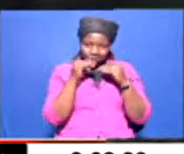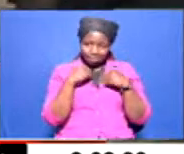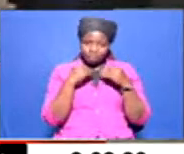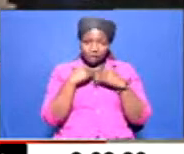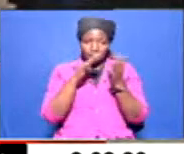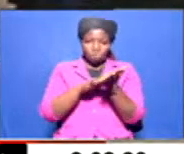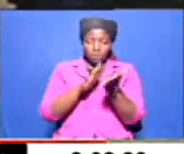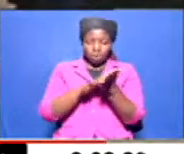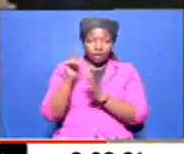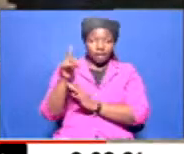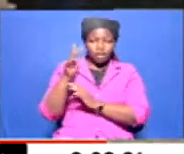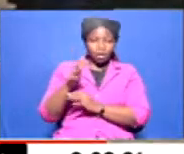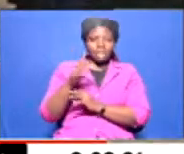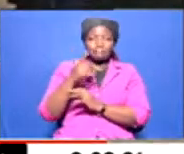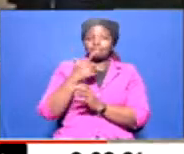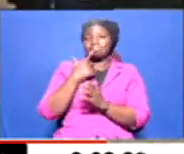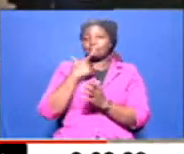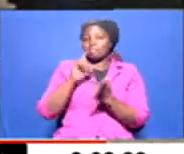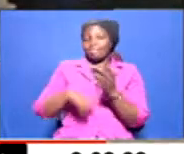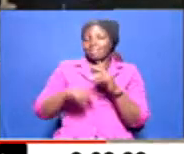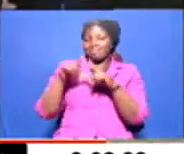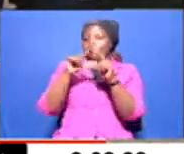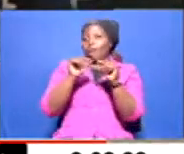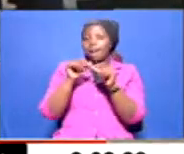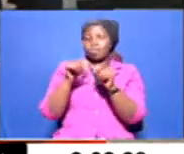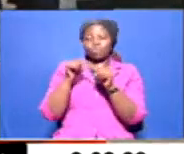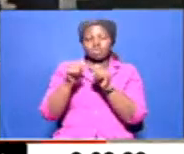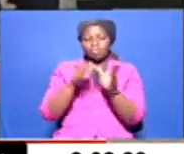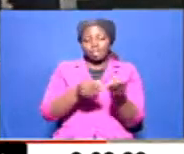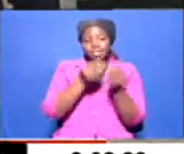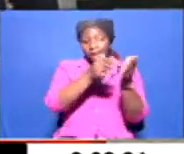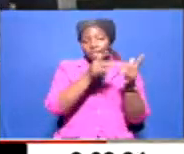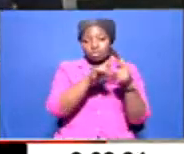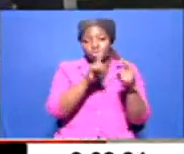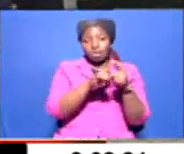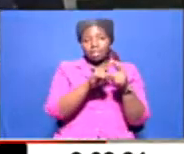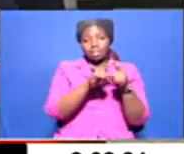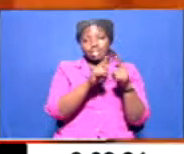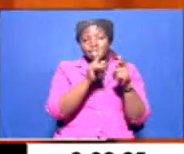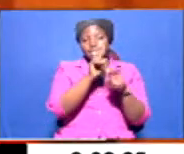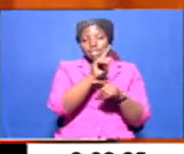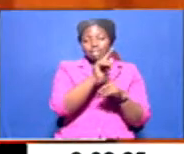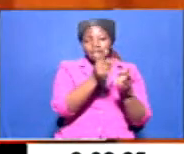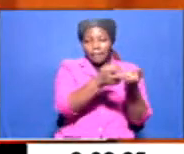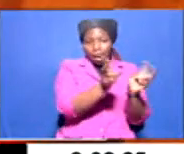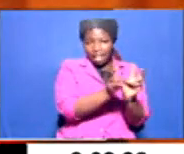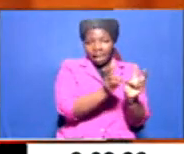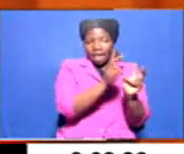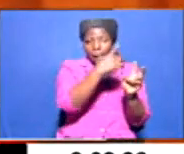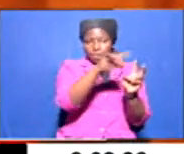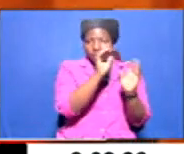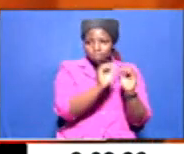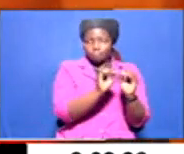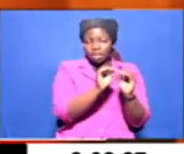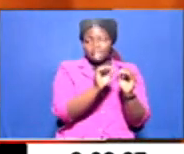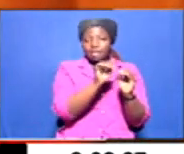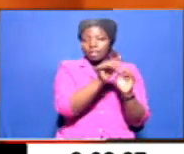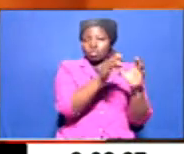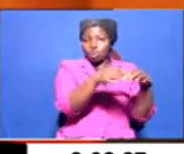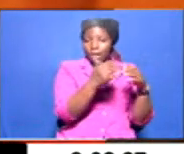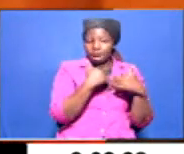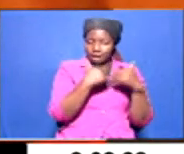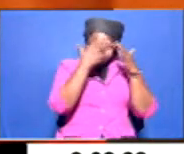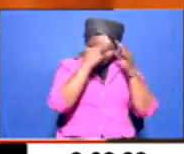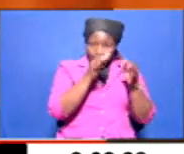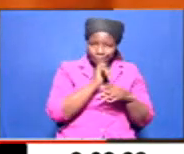to the effect that the allegations that were placed before the tribunal were not proved. The tribunal had ruled that the judge was guilty